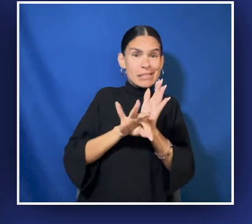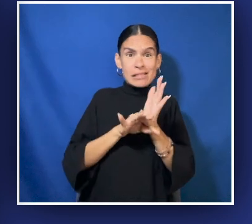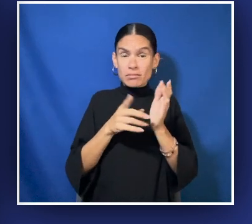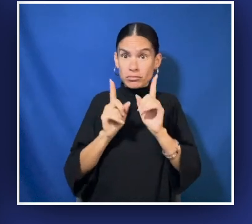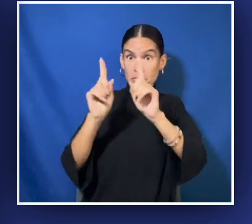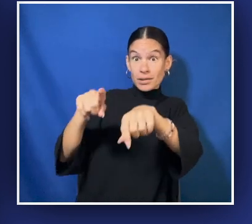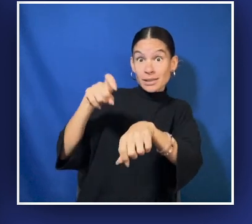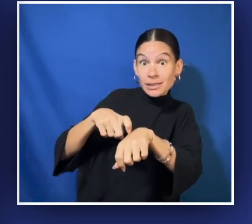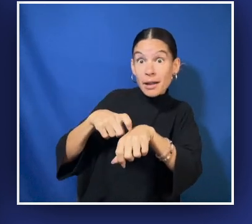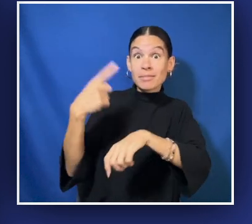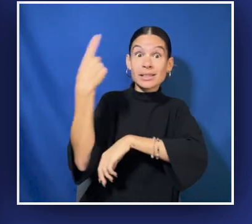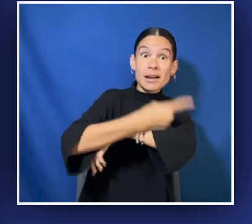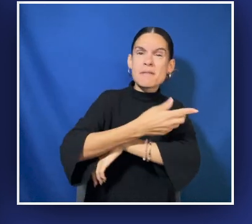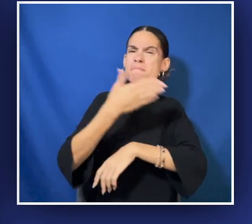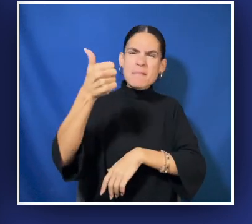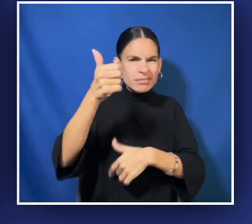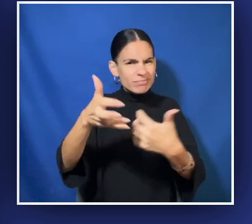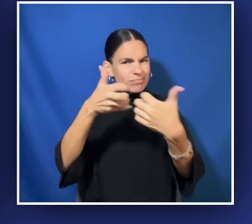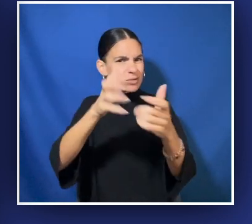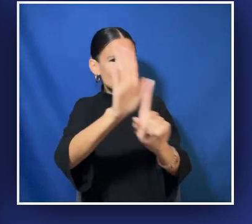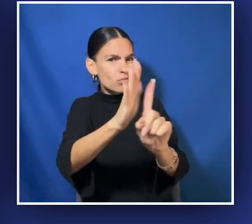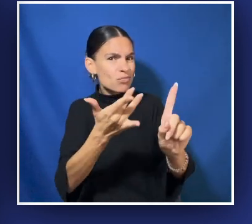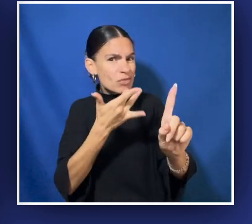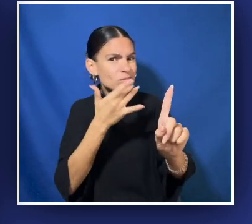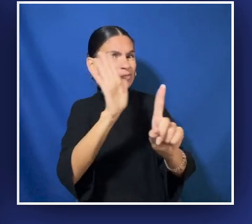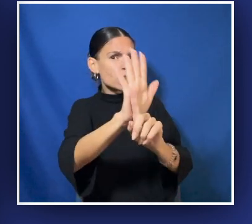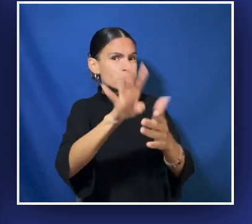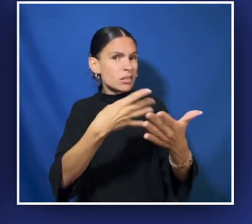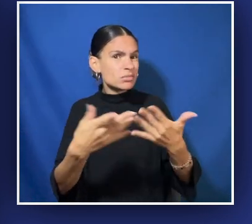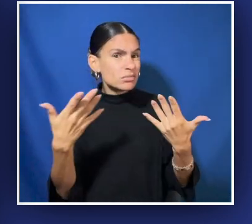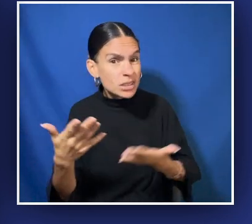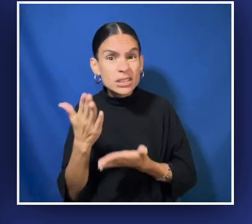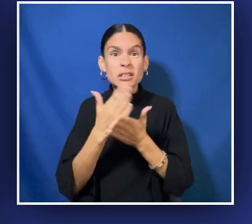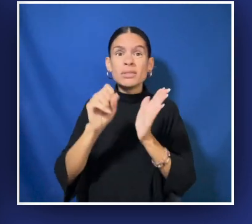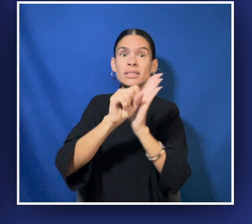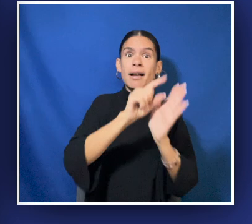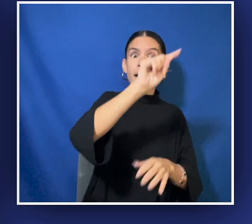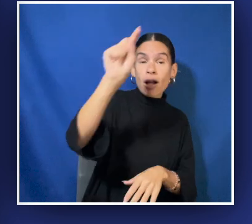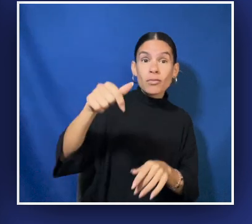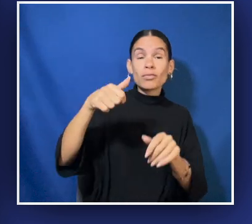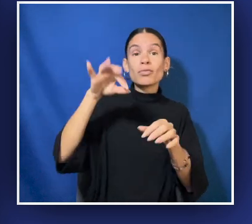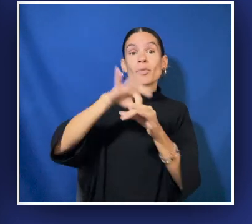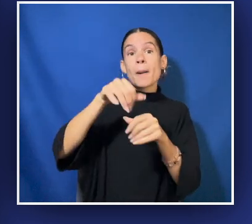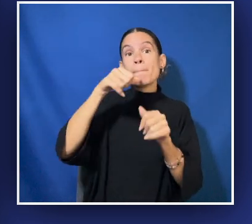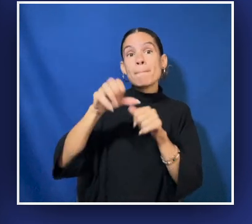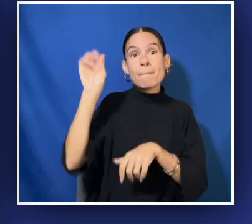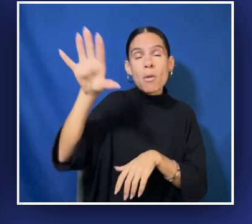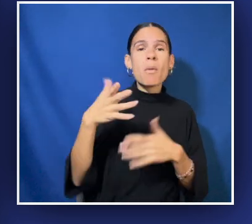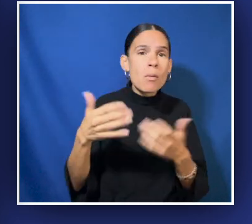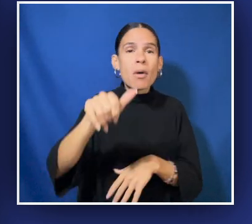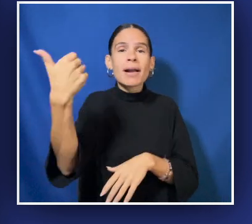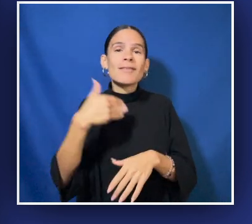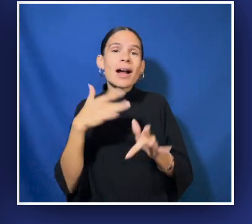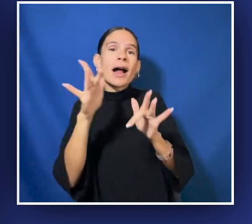choose to go at the time that's best for you and your schedule. Some states have vote by mail. Other states have absentee